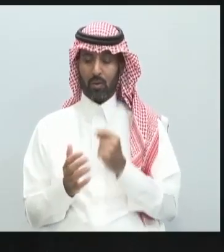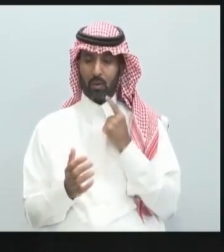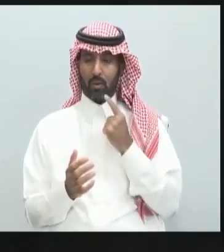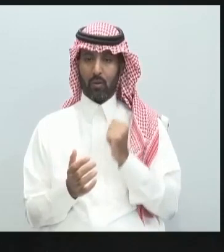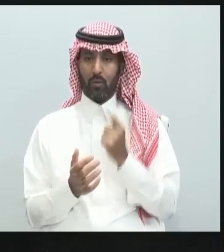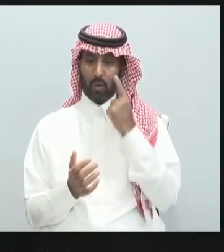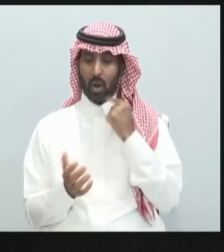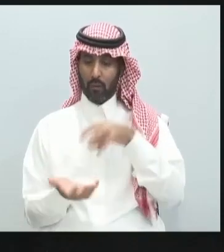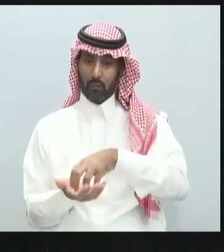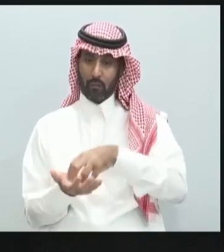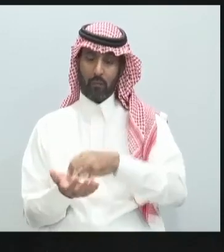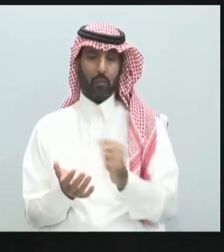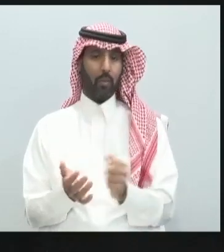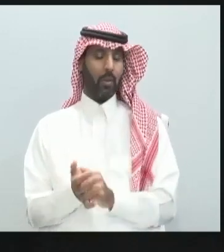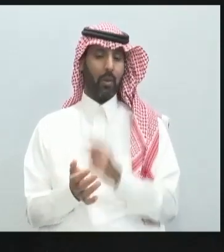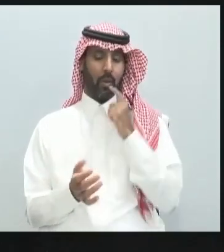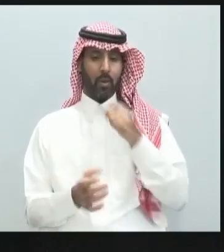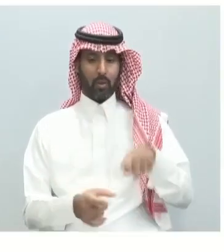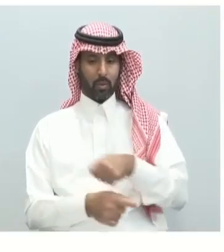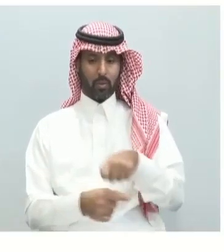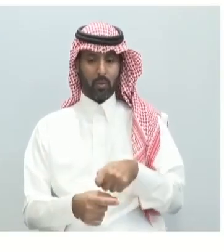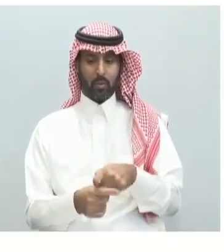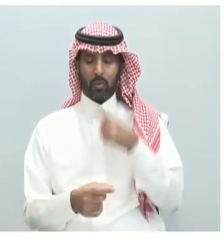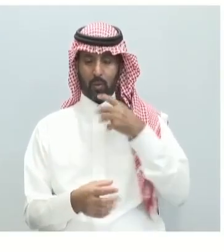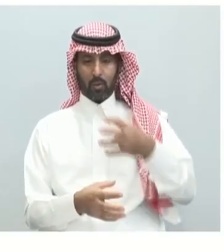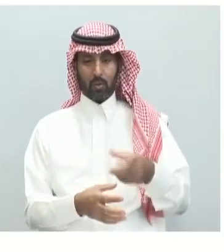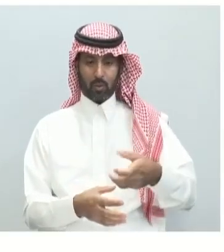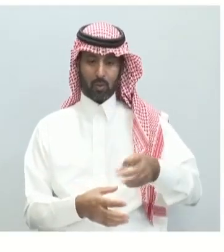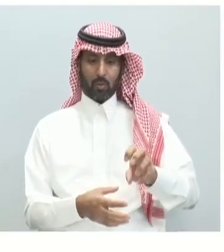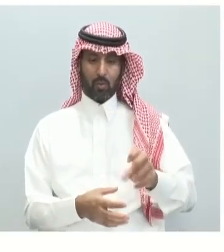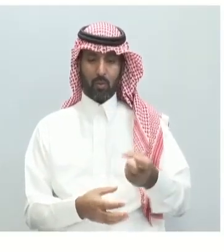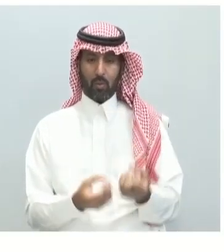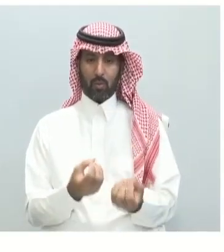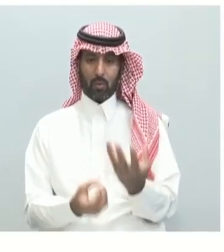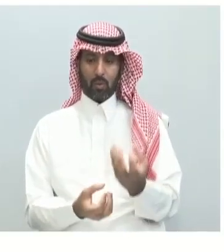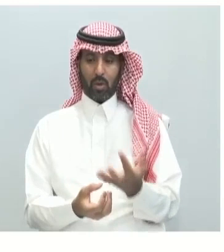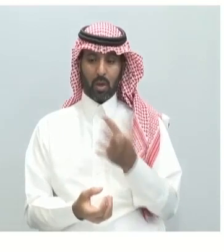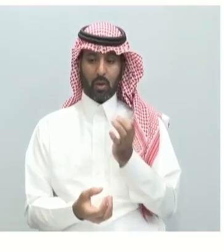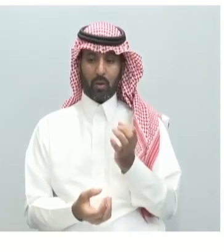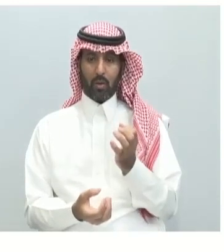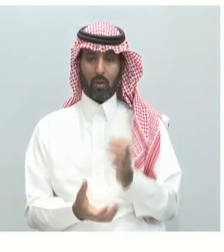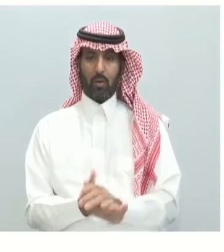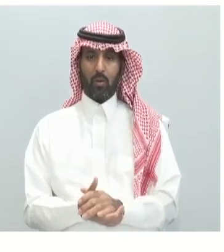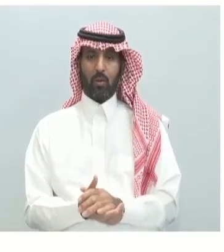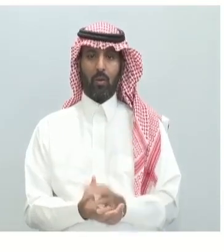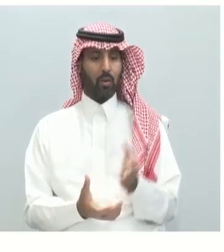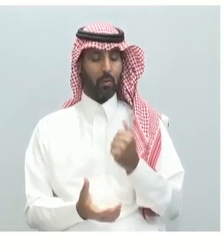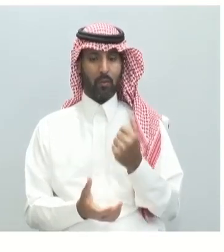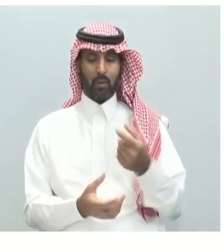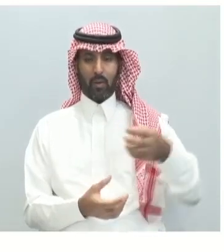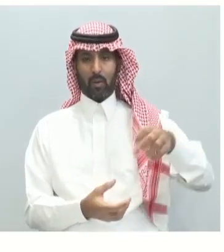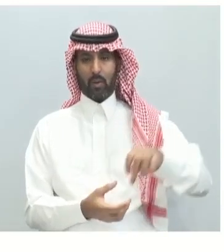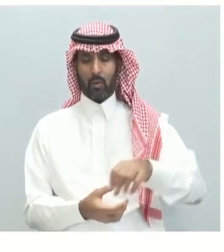a city. About the cooking and heating gas, not having gas is the easiest. I think not having gas is